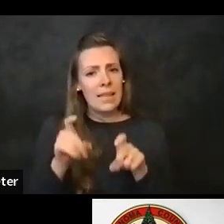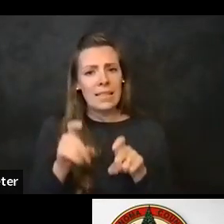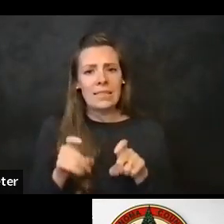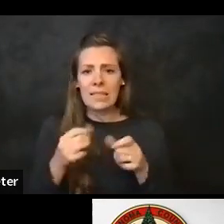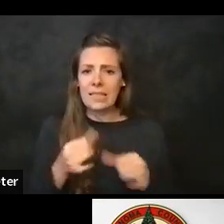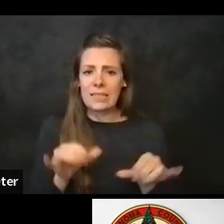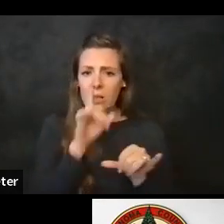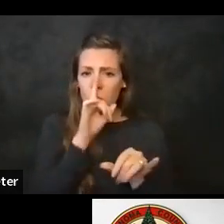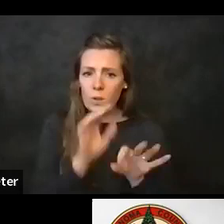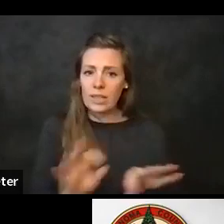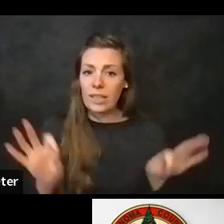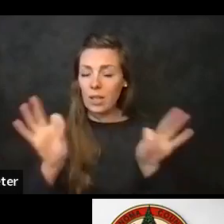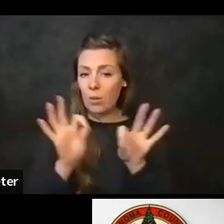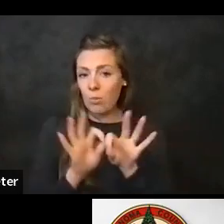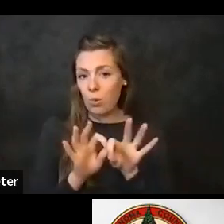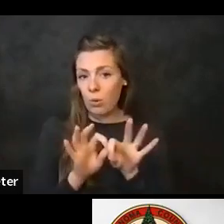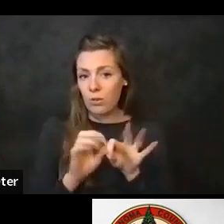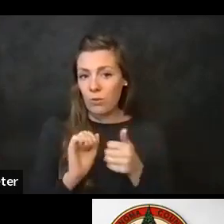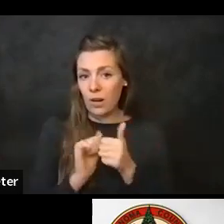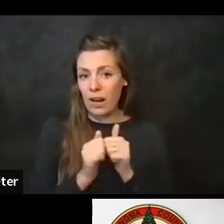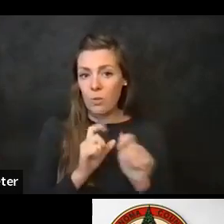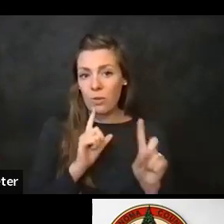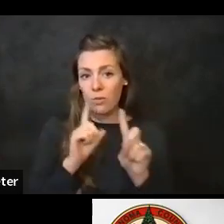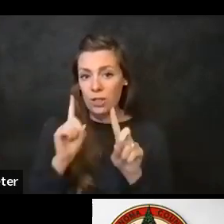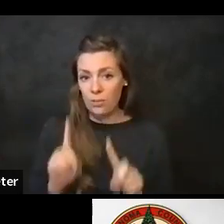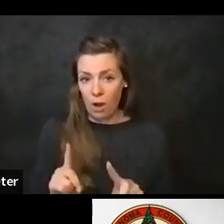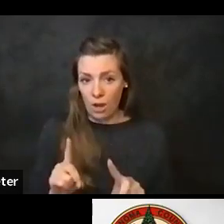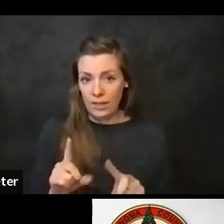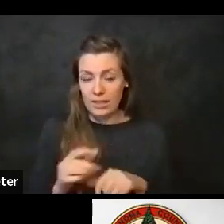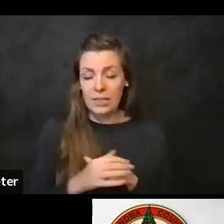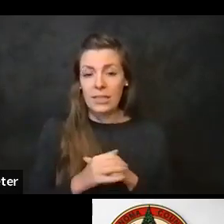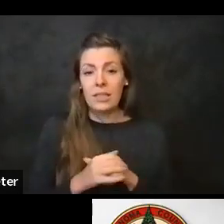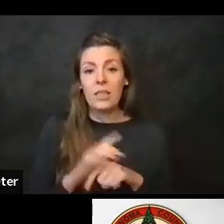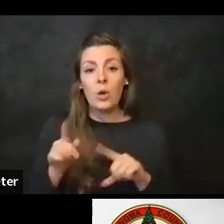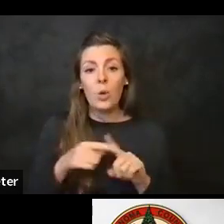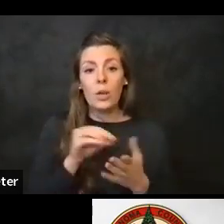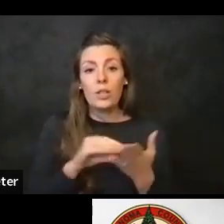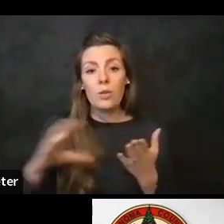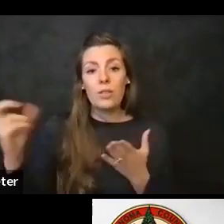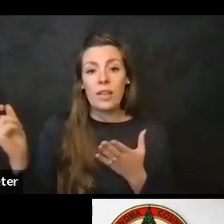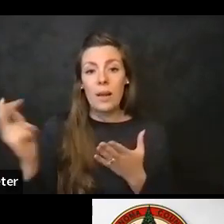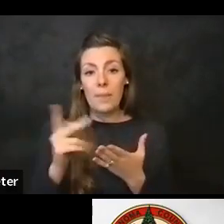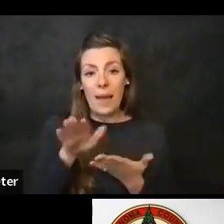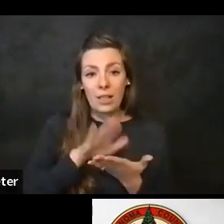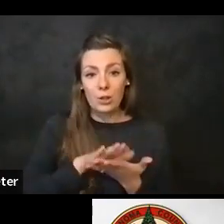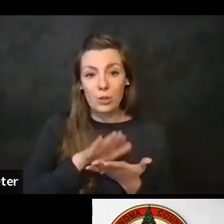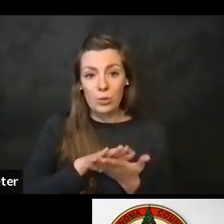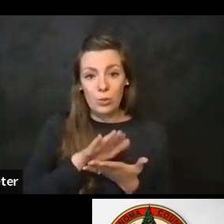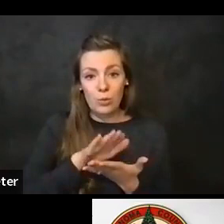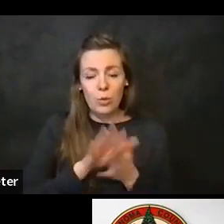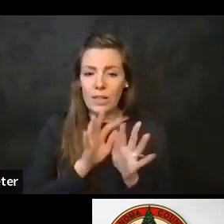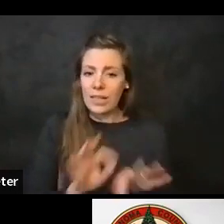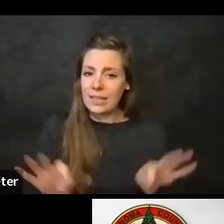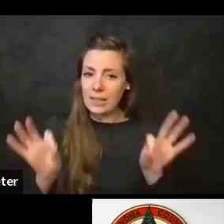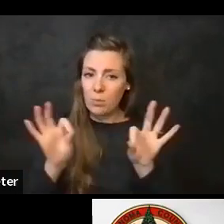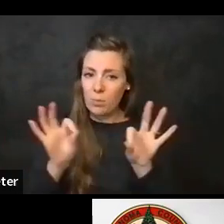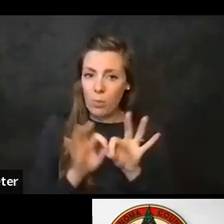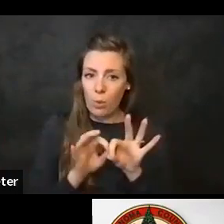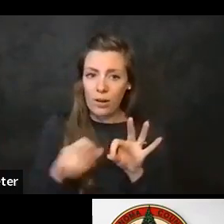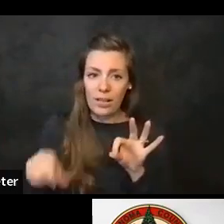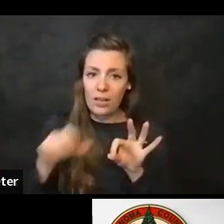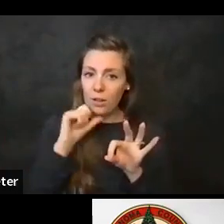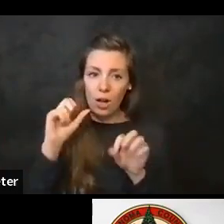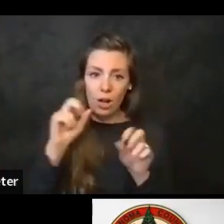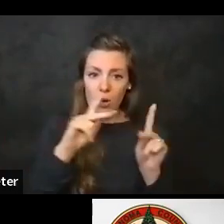piece of our COVID response strategy. As students return to school from winter break, it's important that they aren't going back